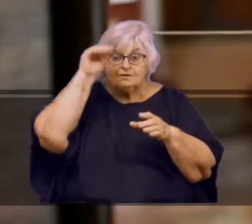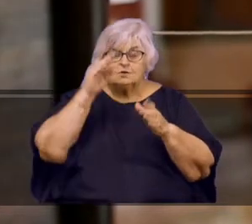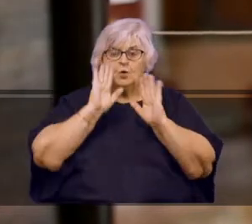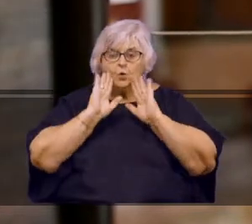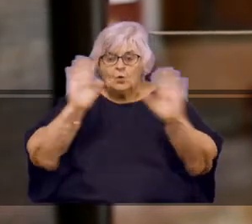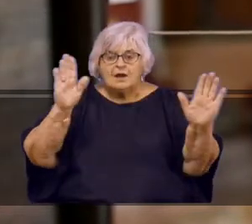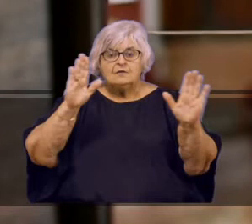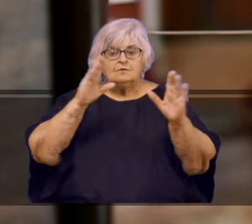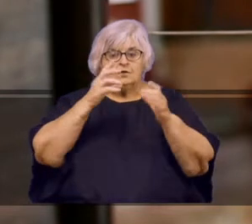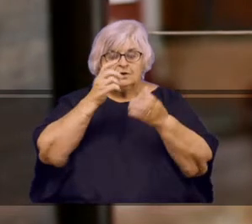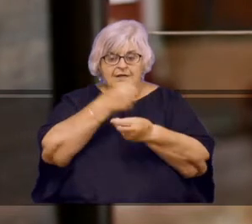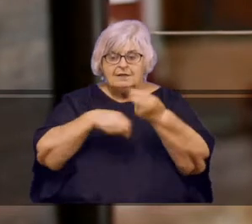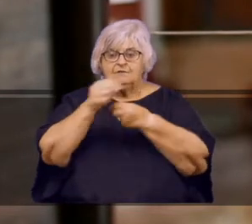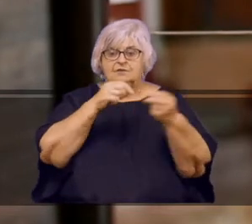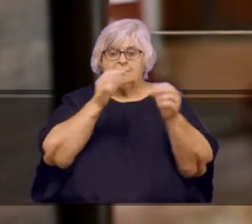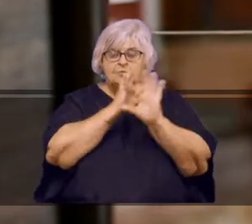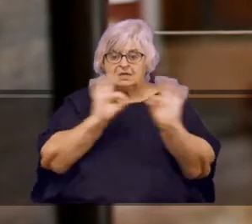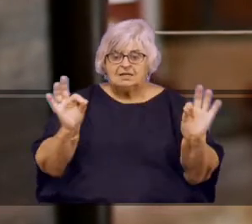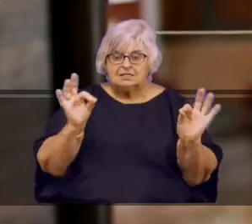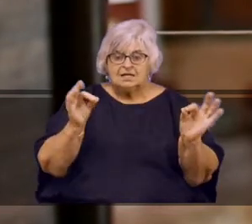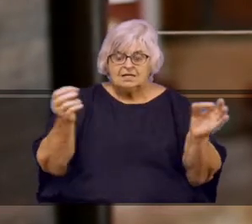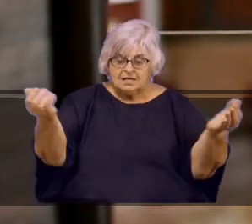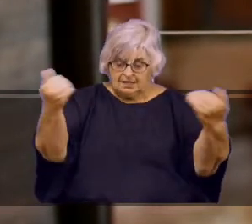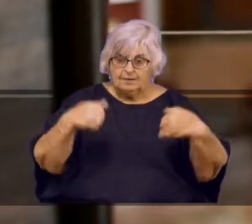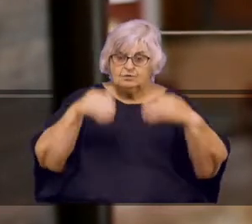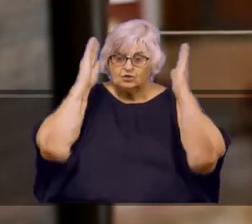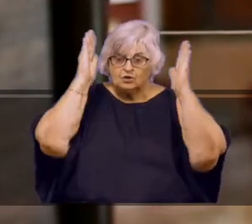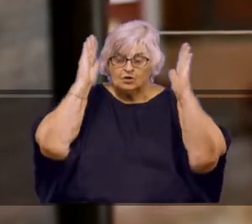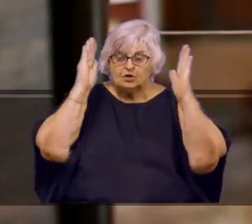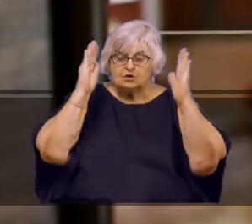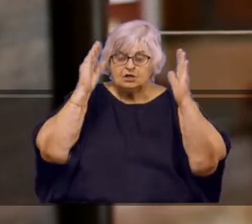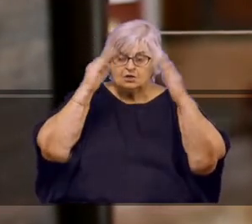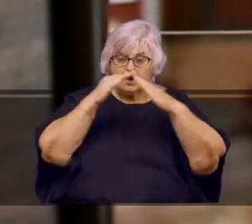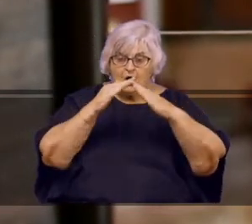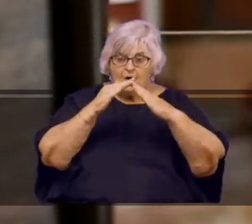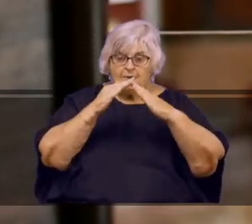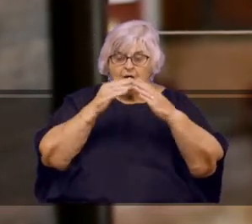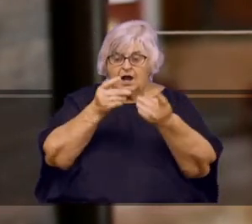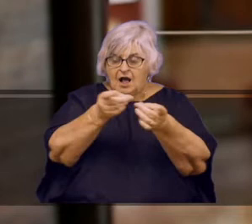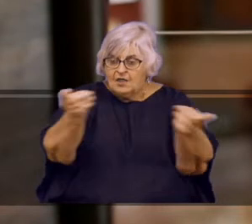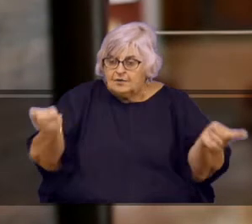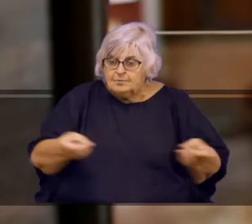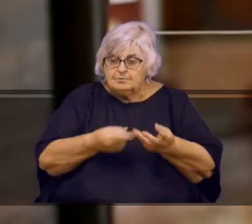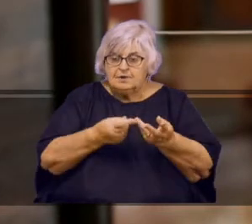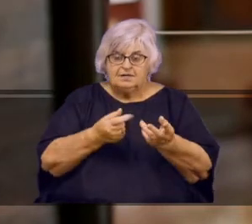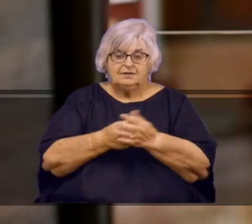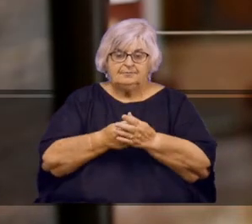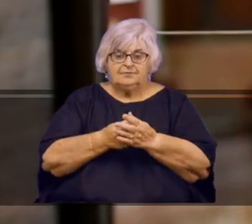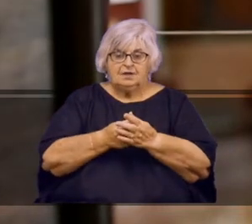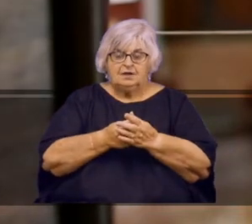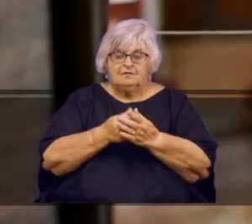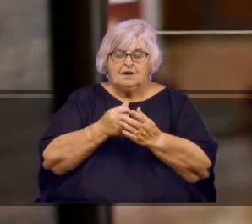this wonderful gift of peace as you gather in your church, in your home, or elsewhere.